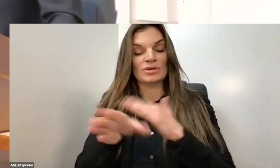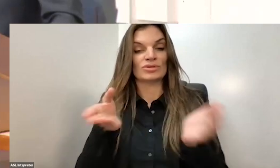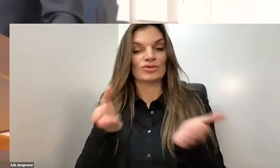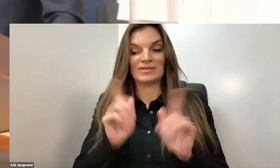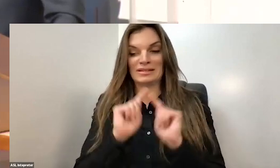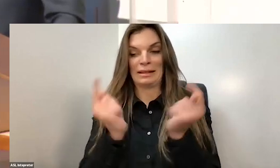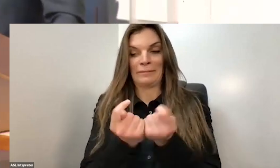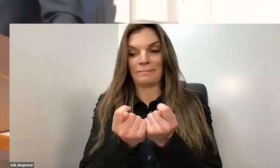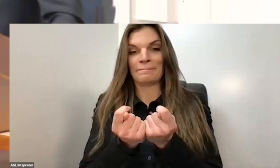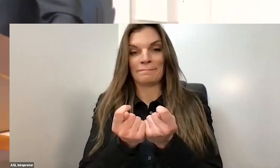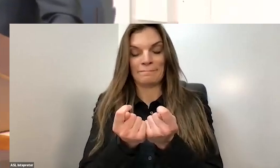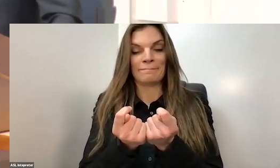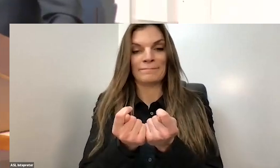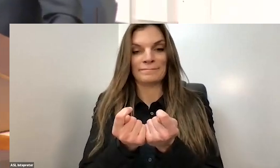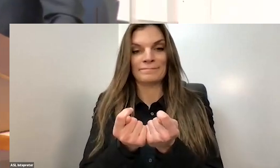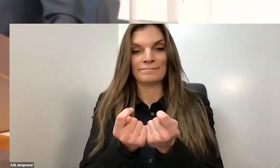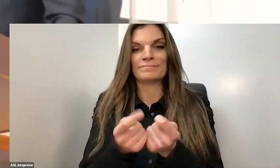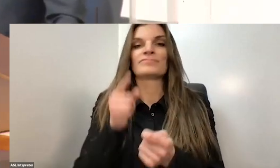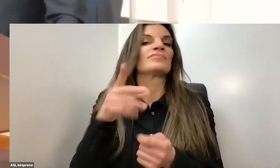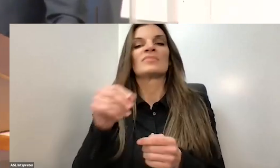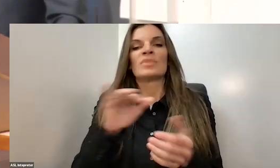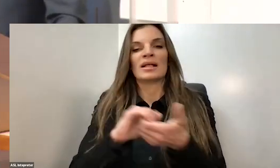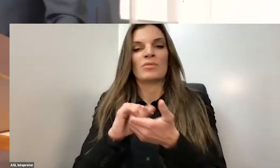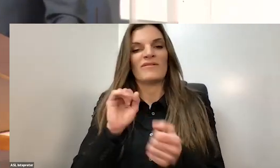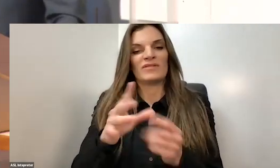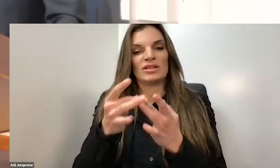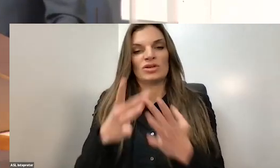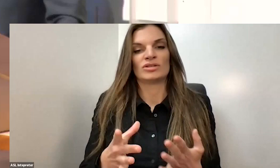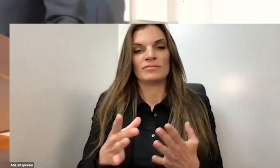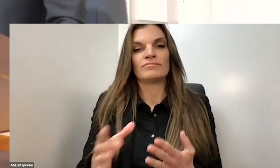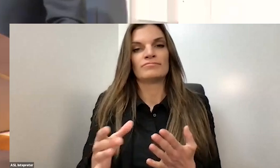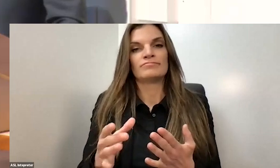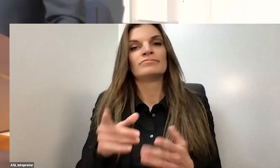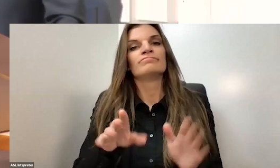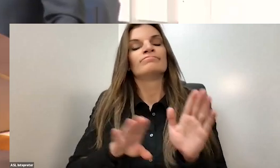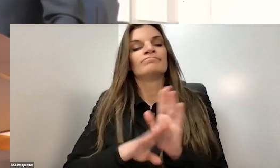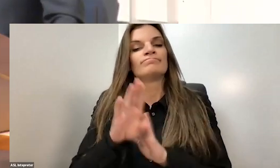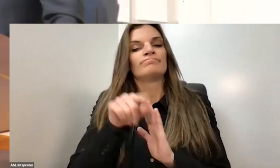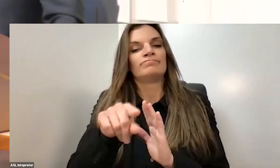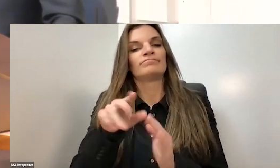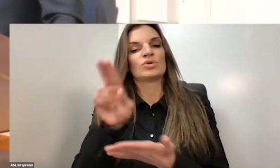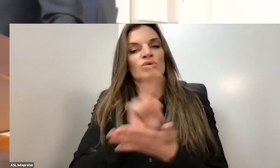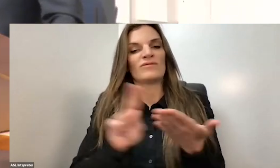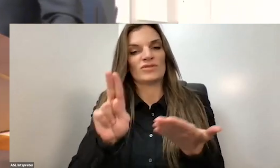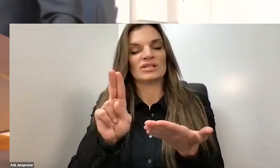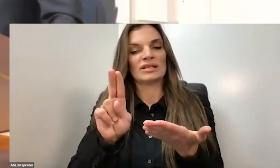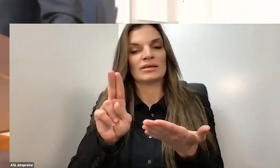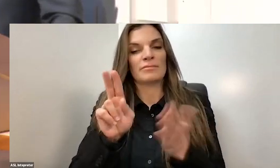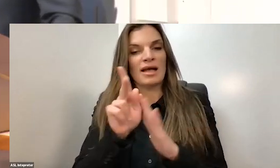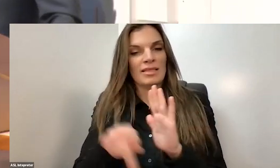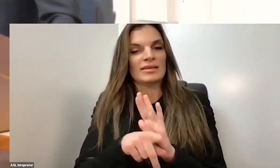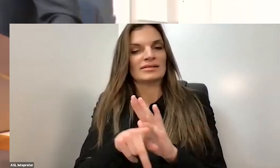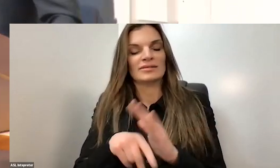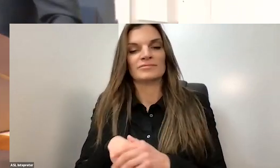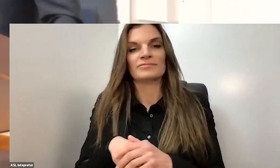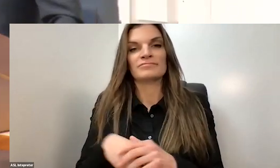team, and he collaborates with the university leadership to formulate university policy in digital accessibility. Prior